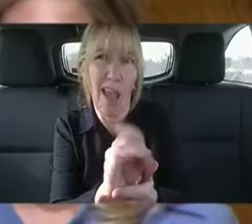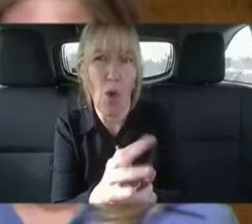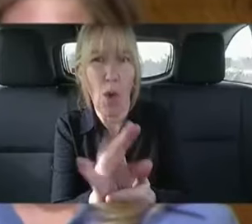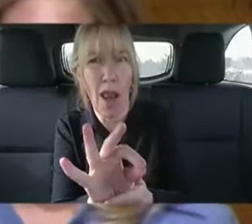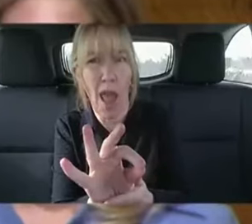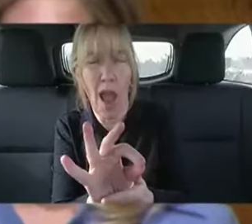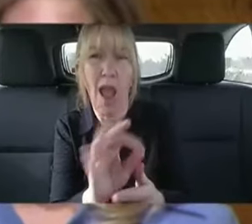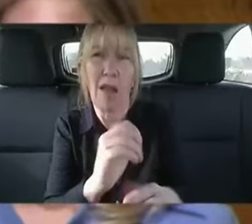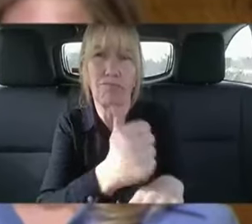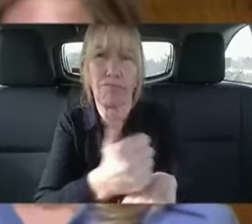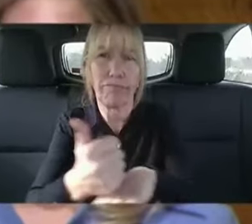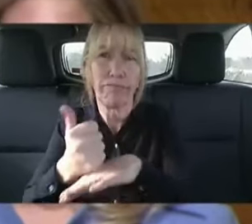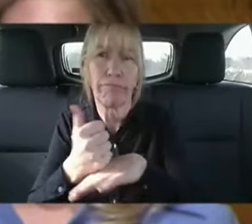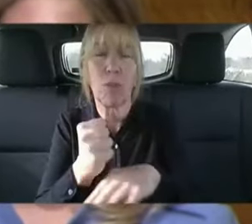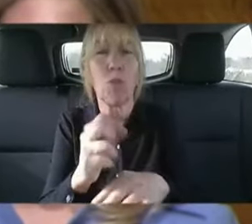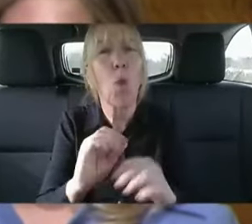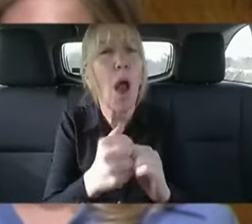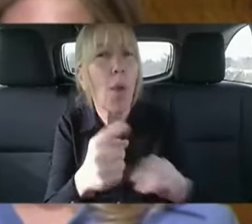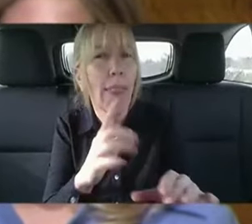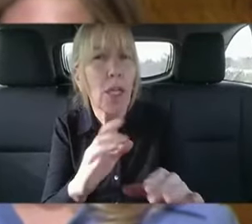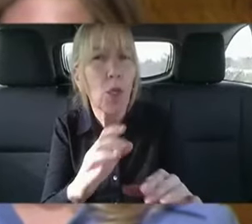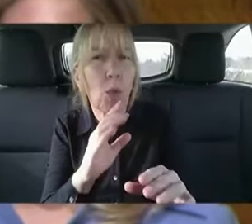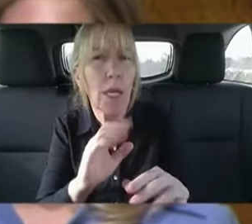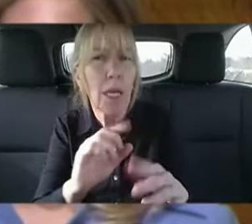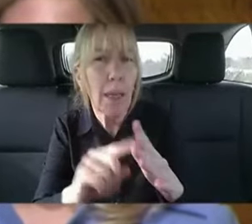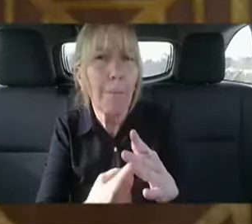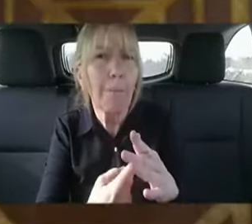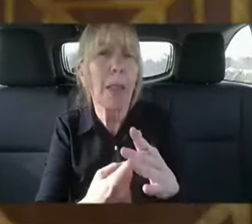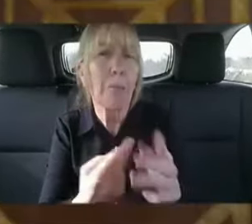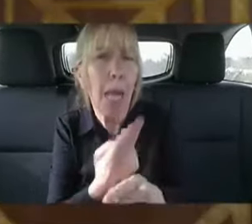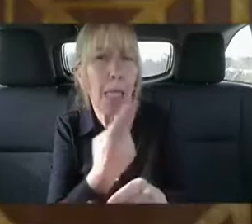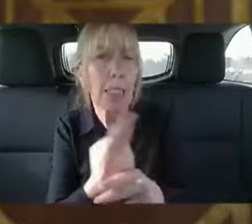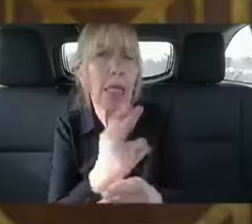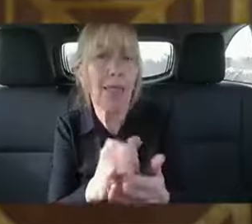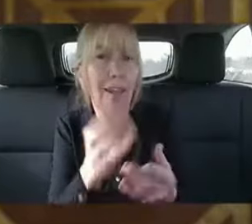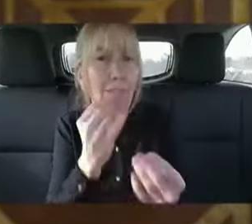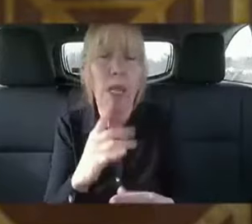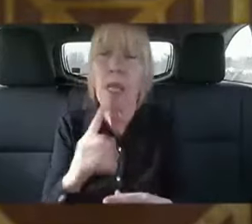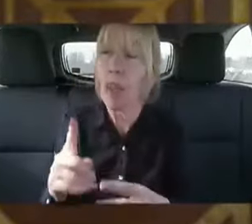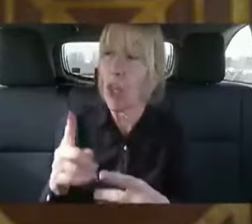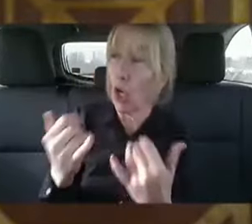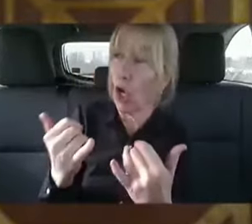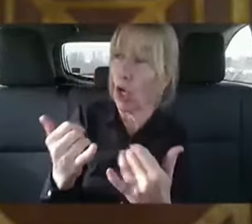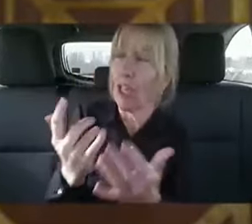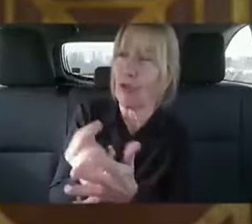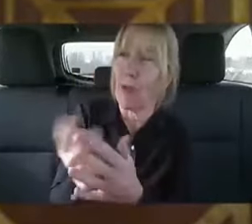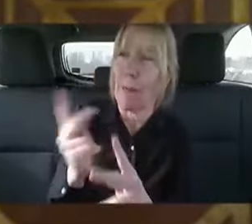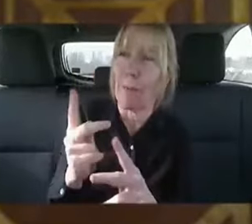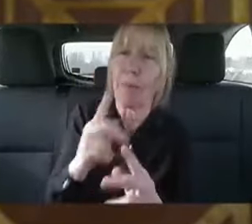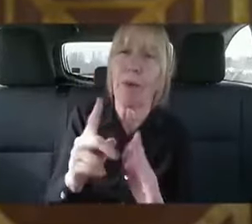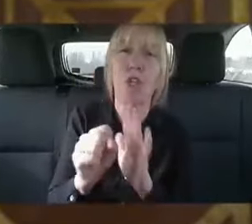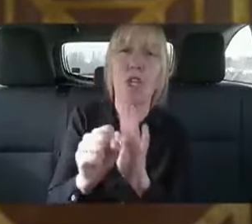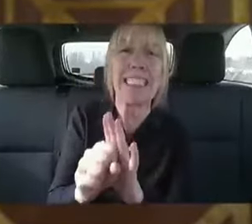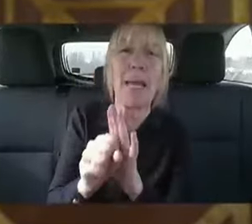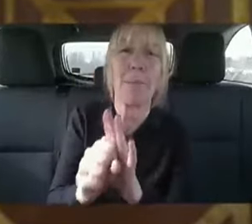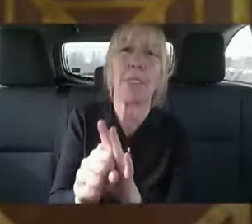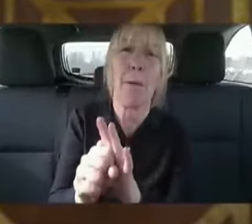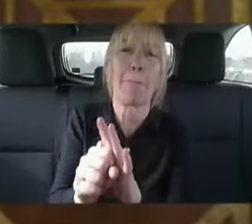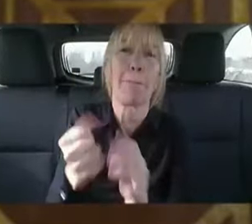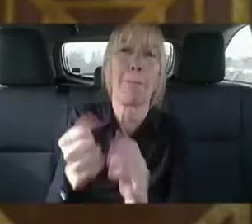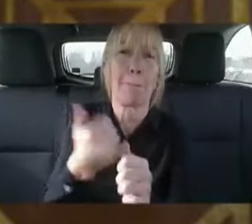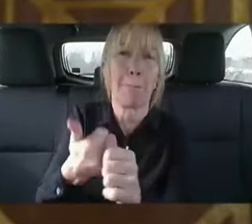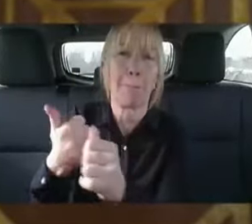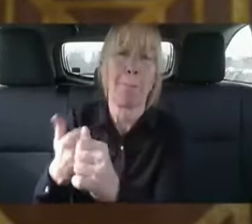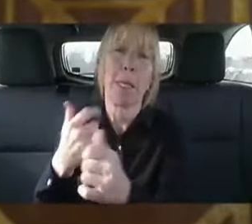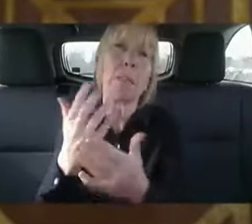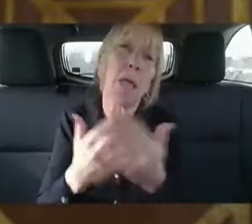How are those doing implementing this information? So those are currently treating people symptomatically, and some of them may be trying,